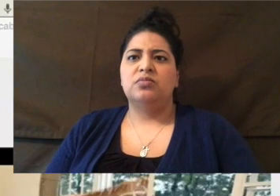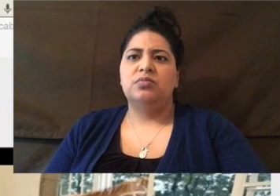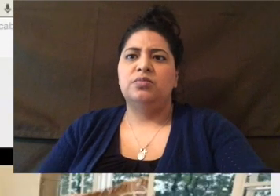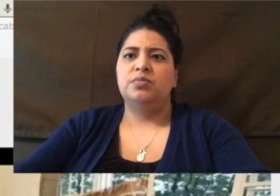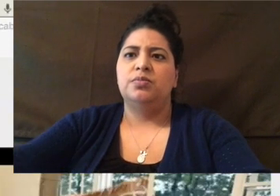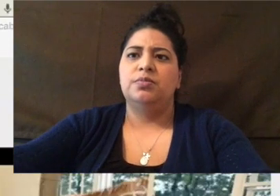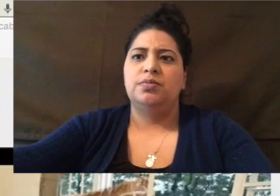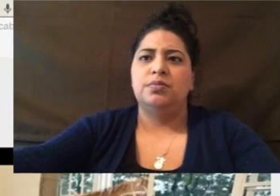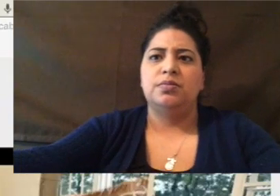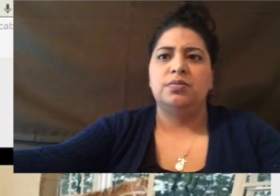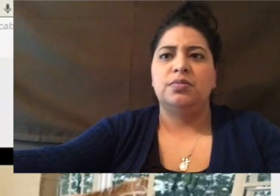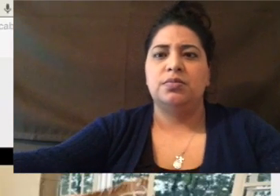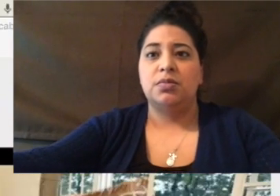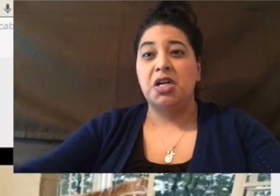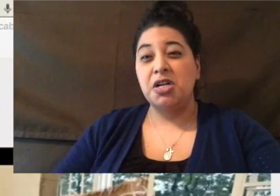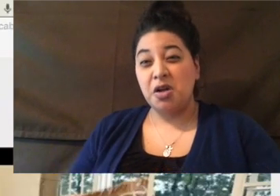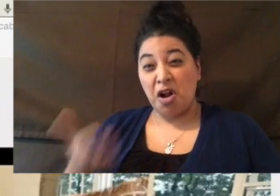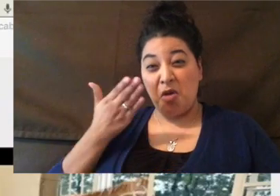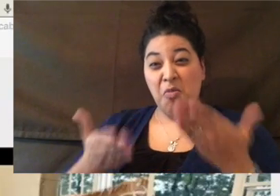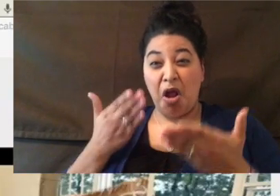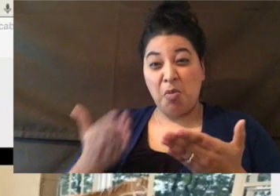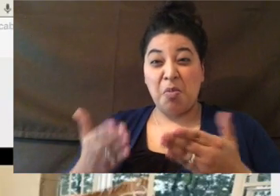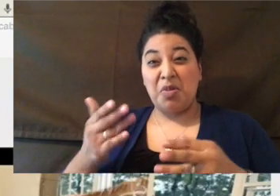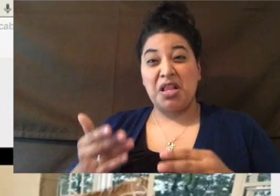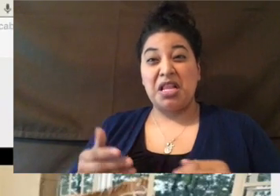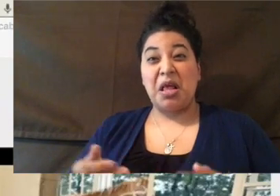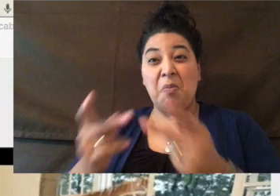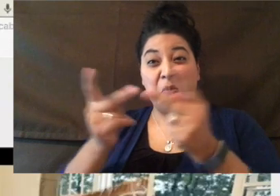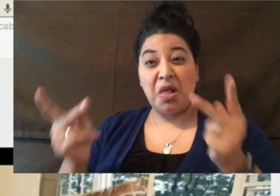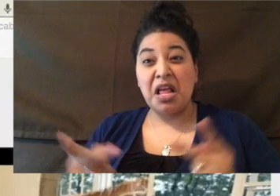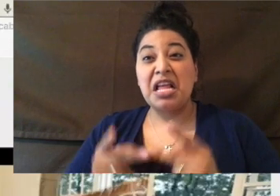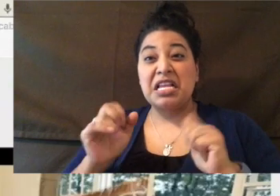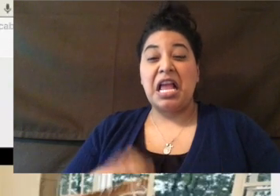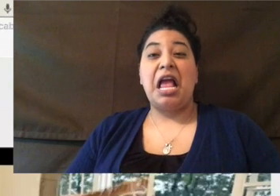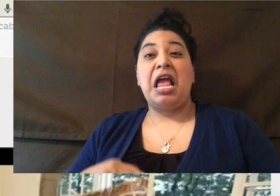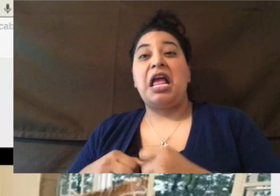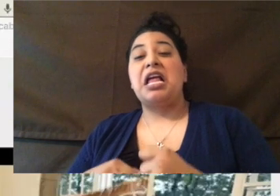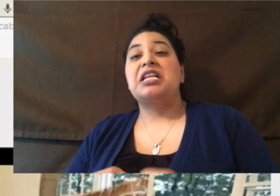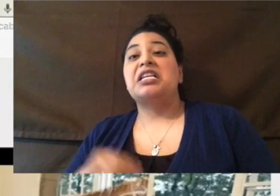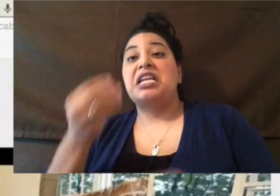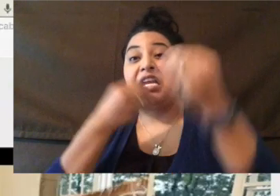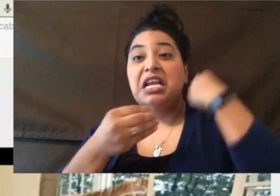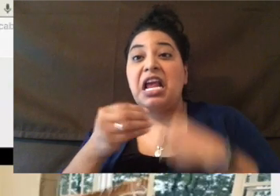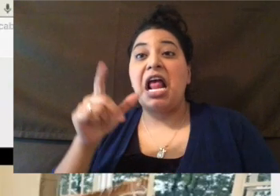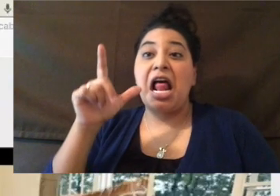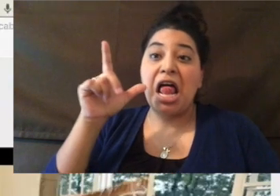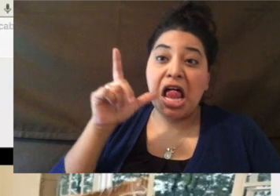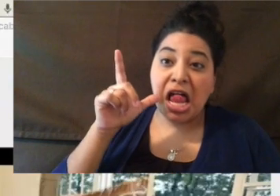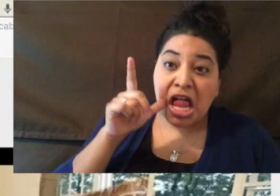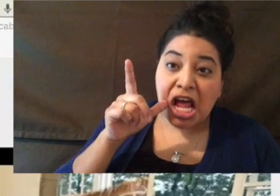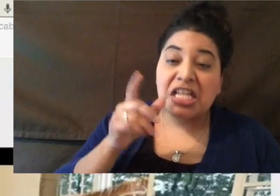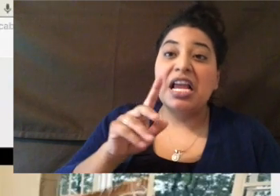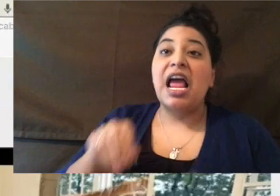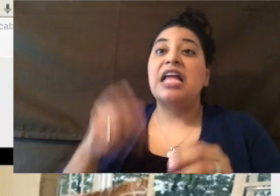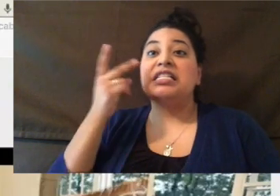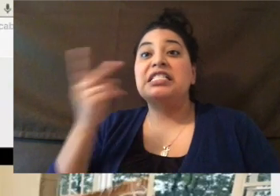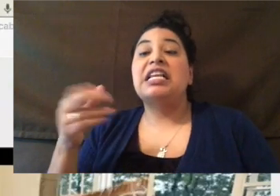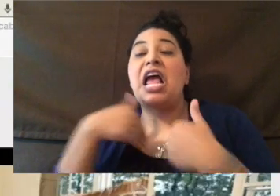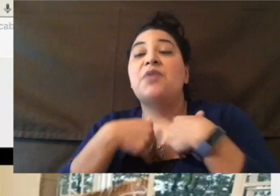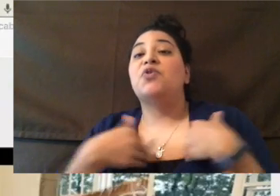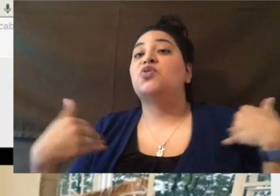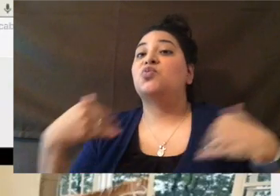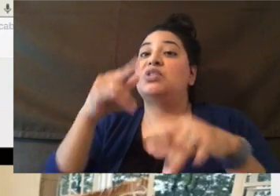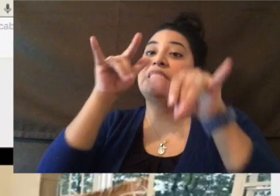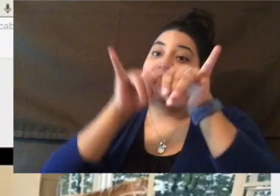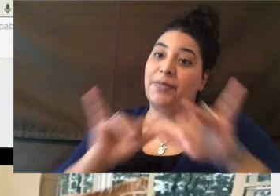It's probably a place where you can eat lunch and see the animals at the same time.